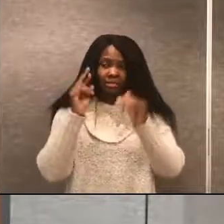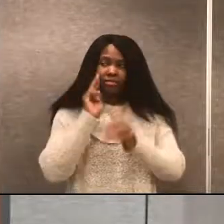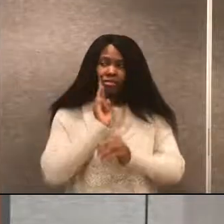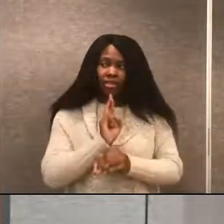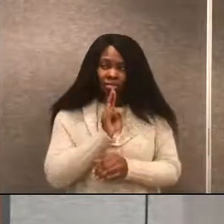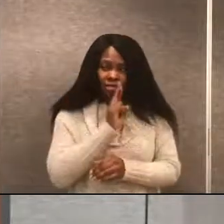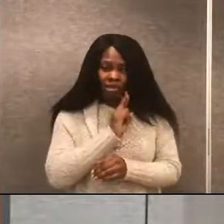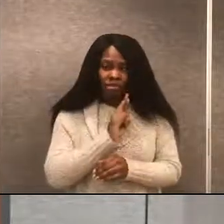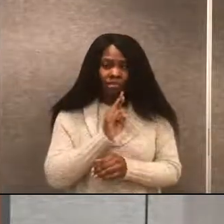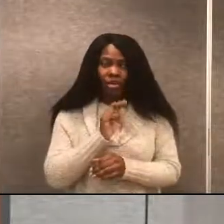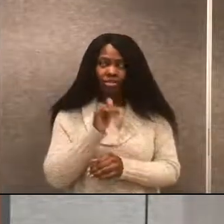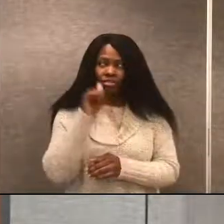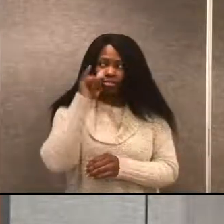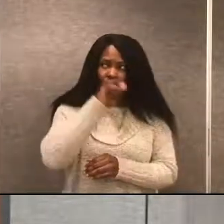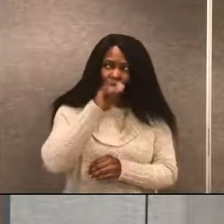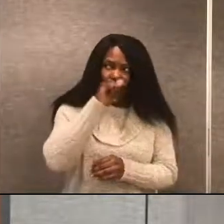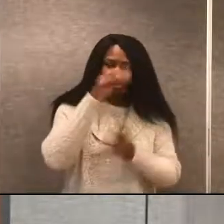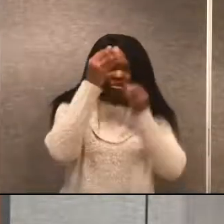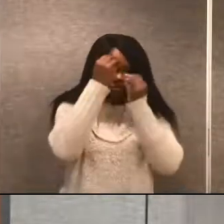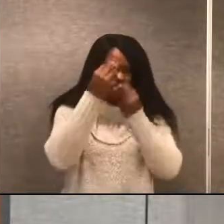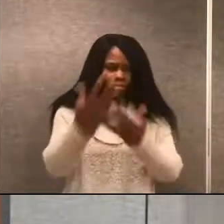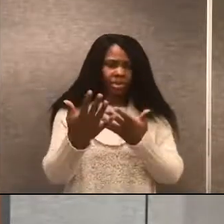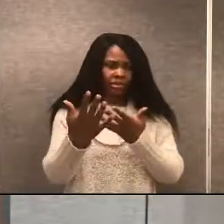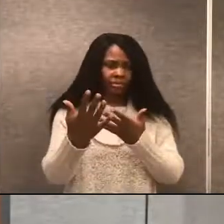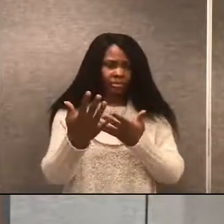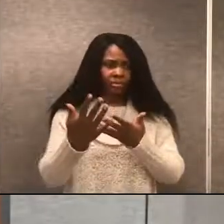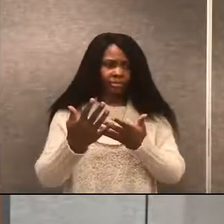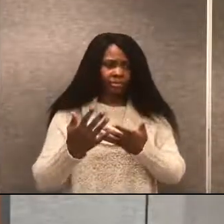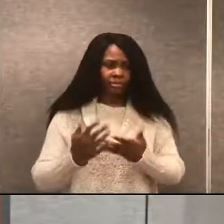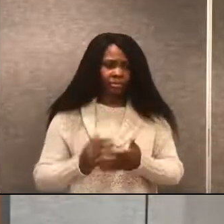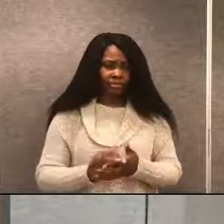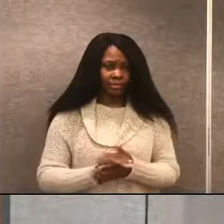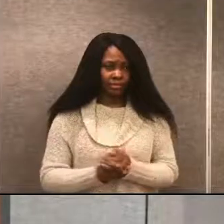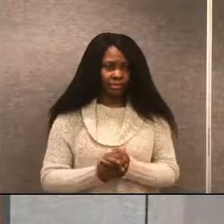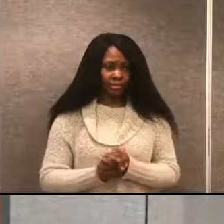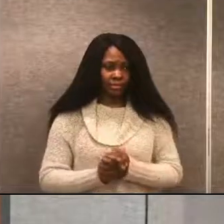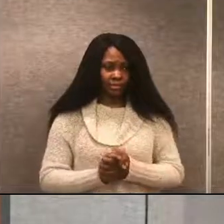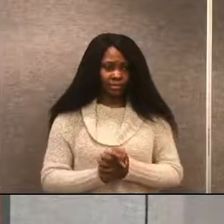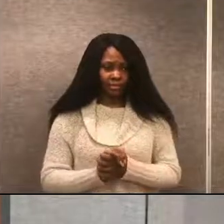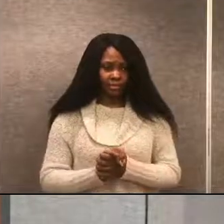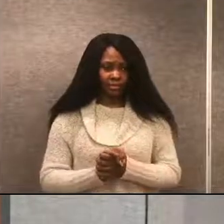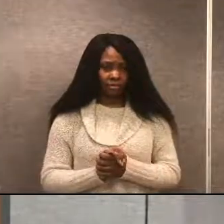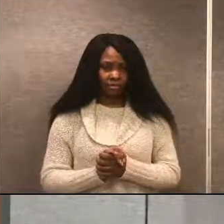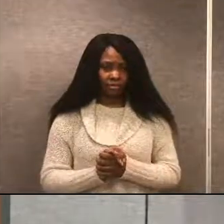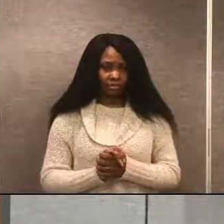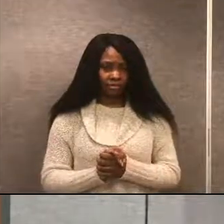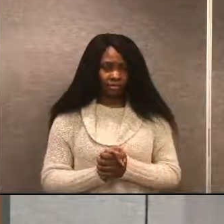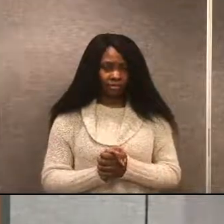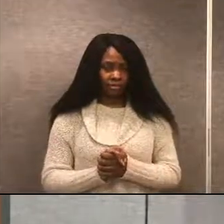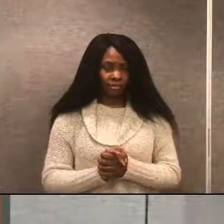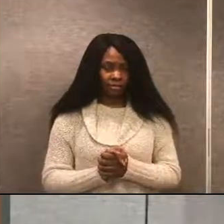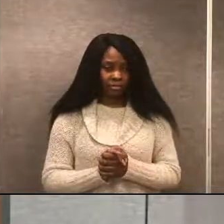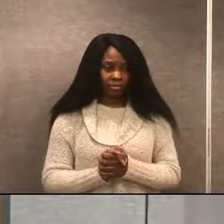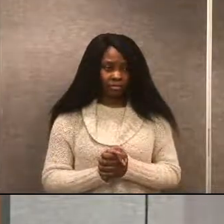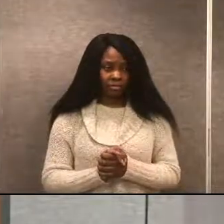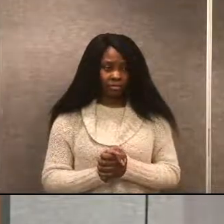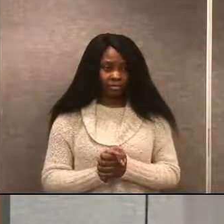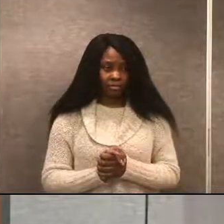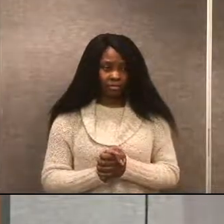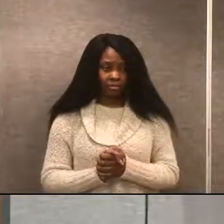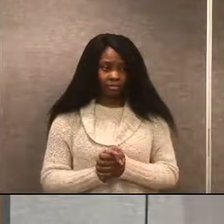restaurants and bars would comply with this order, because we intend